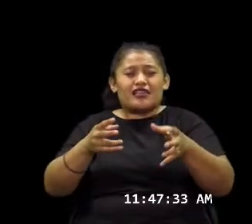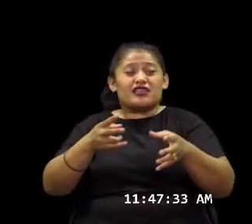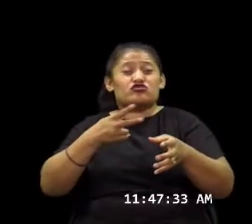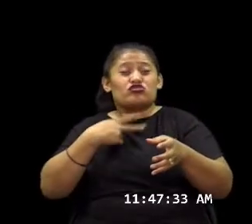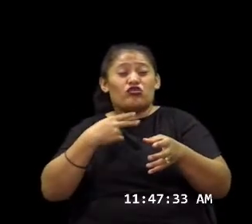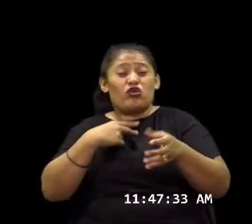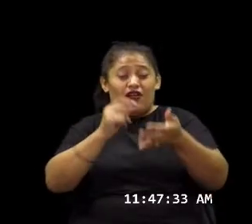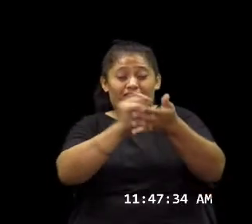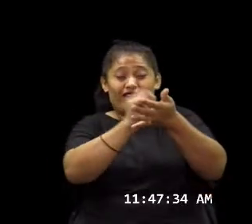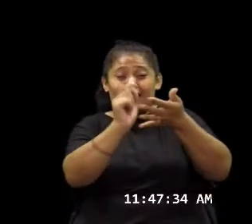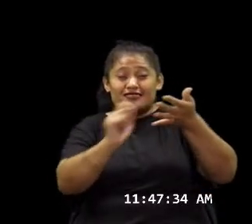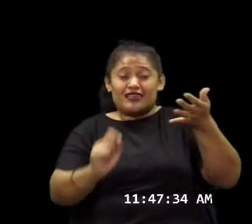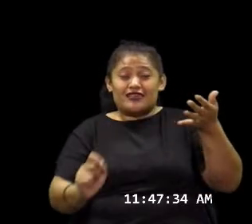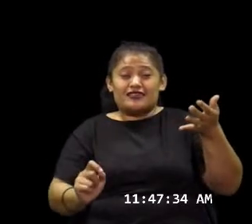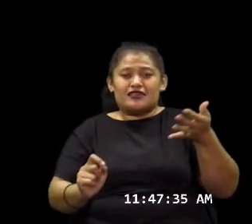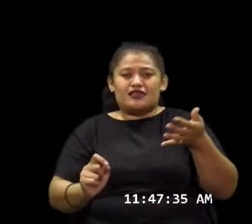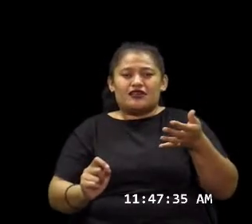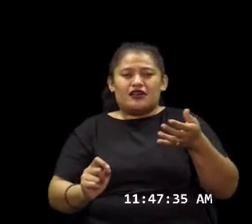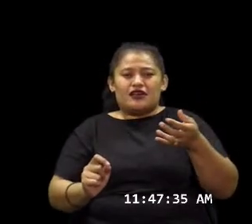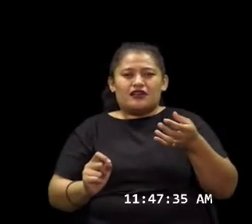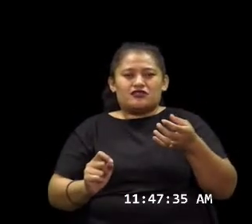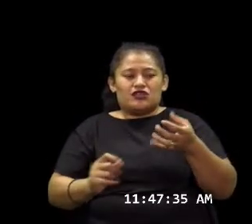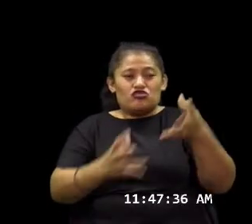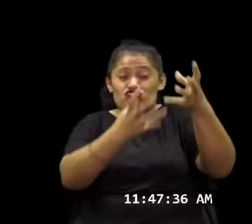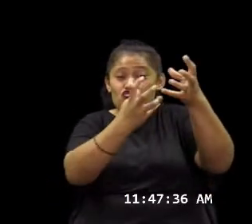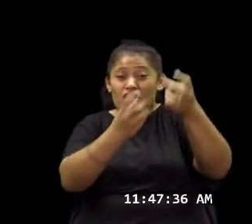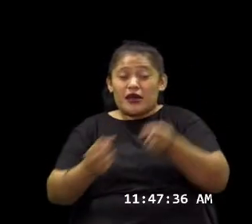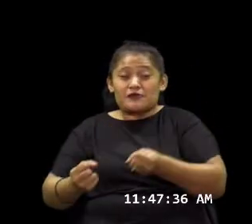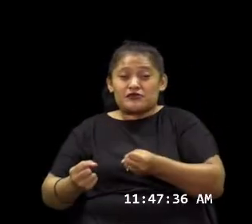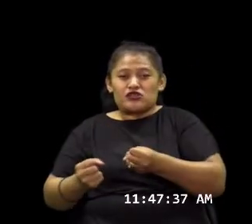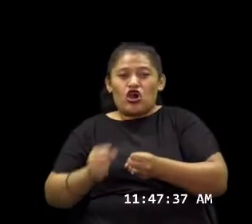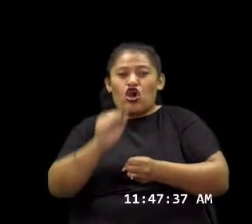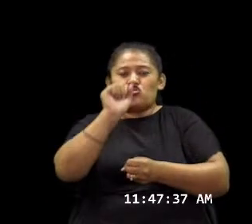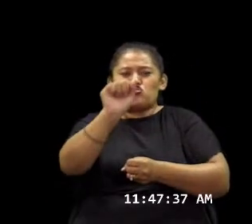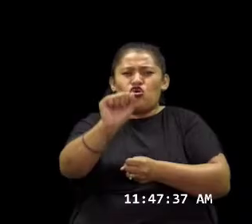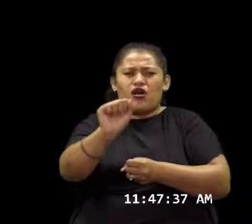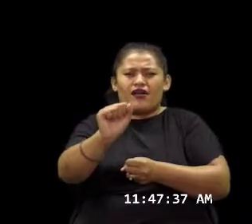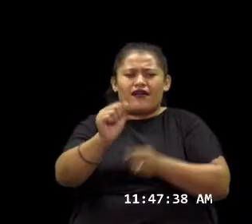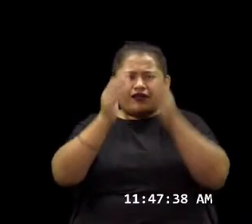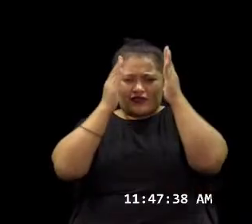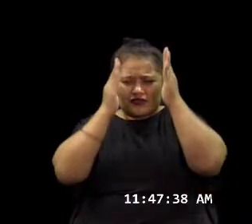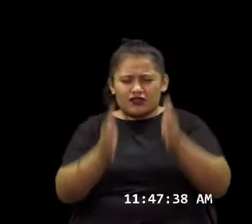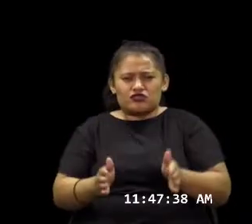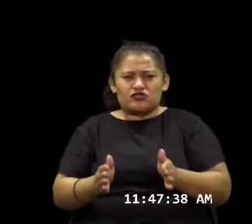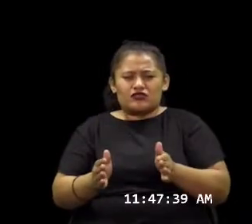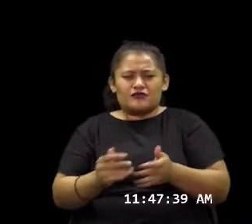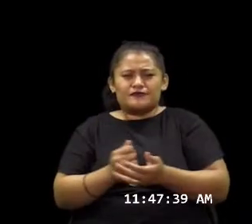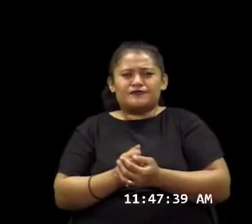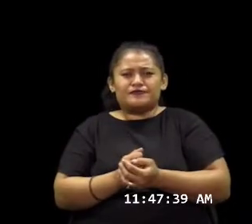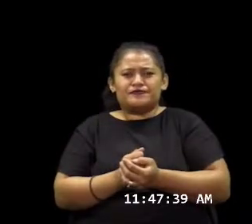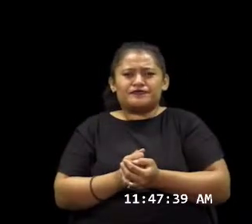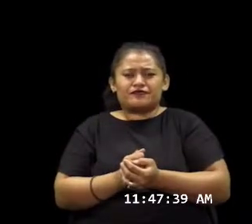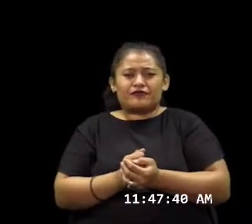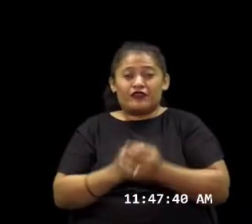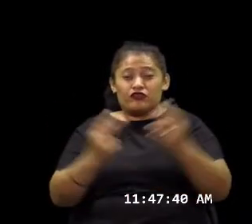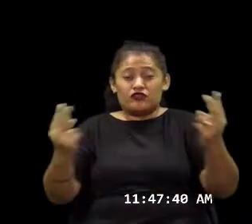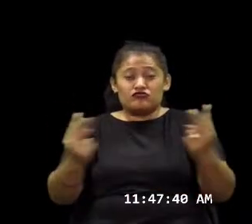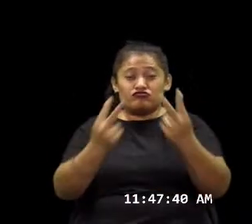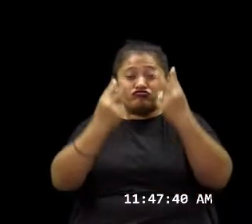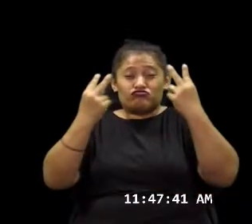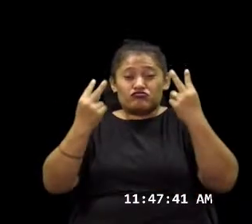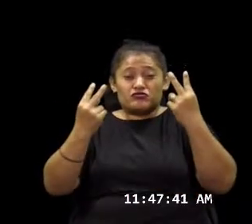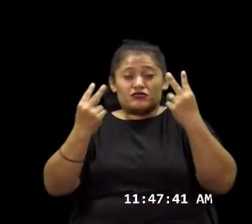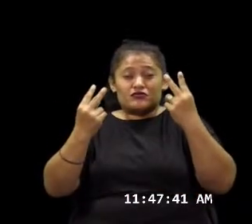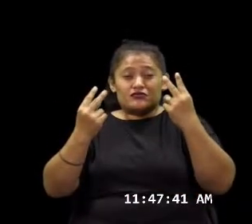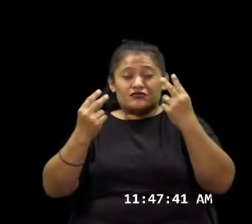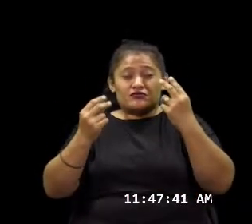an essay. It also grabs the attention of the audience, and it also describes